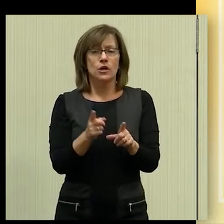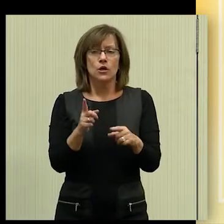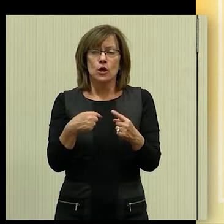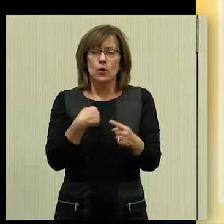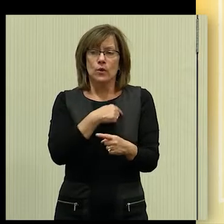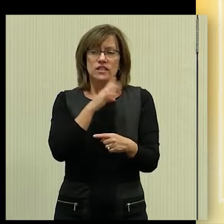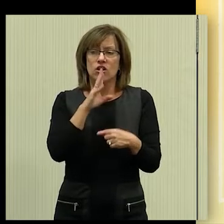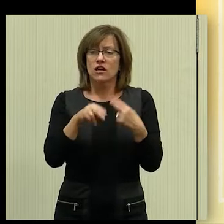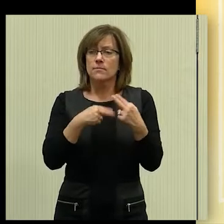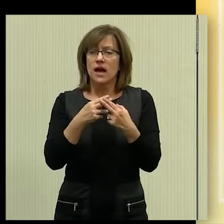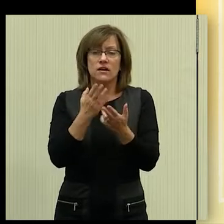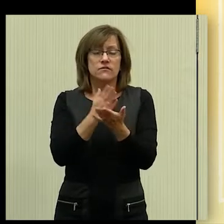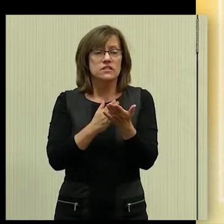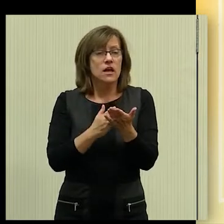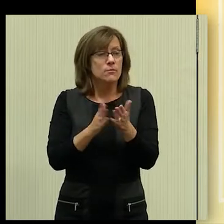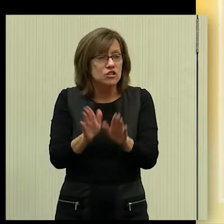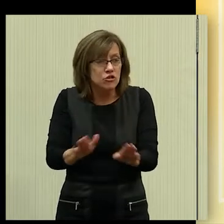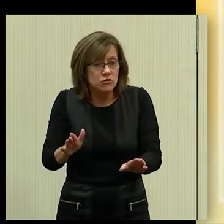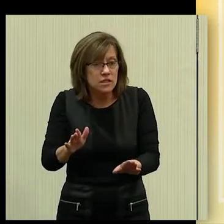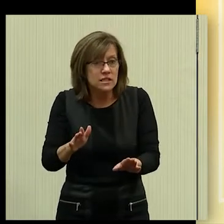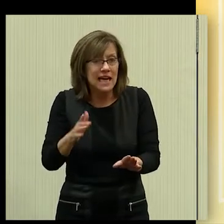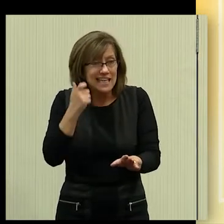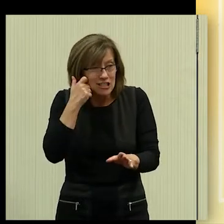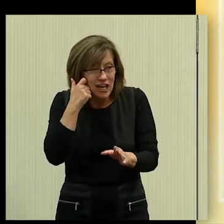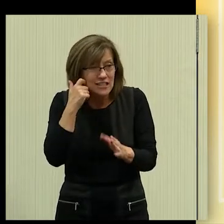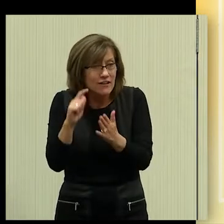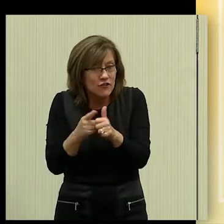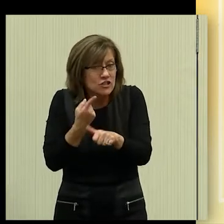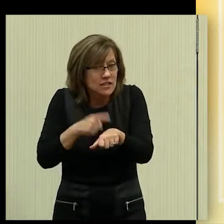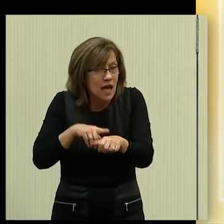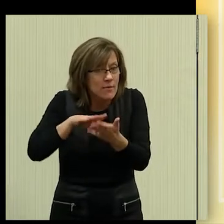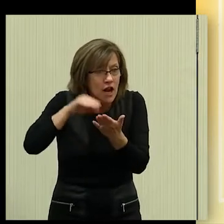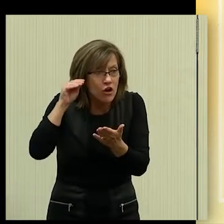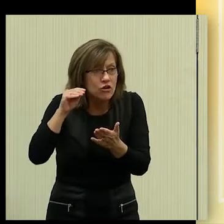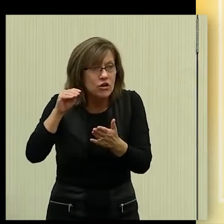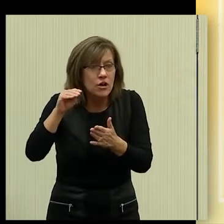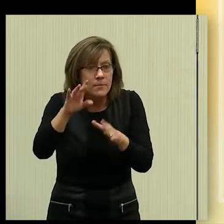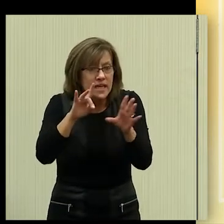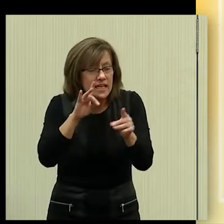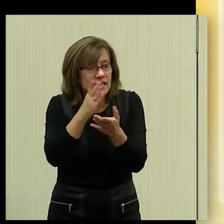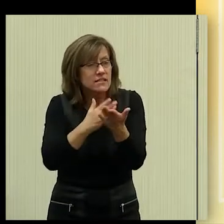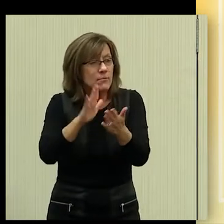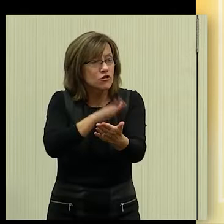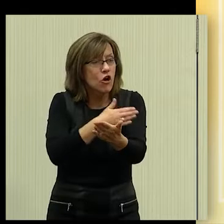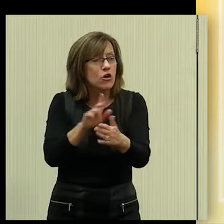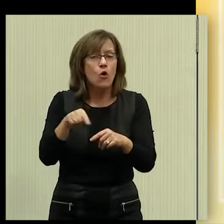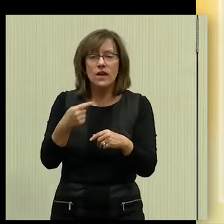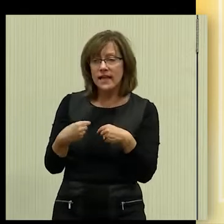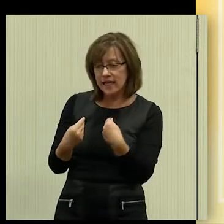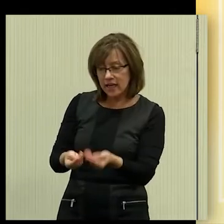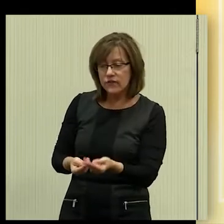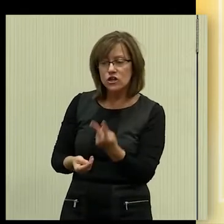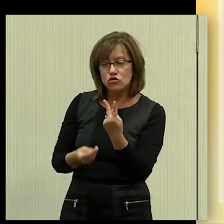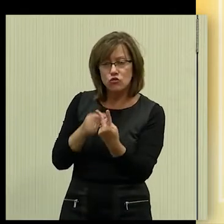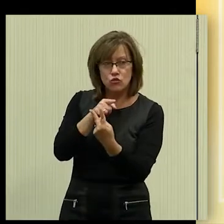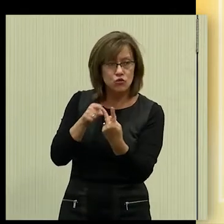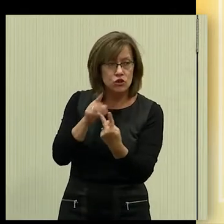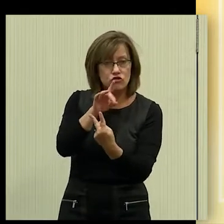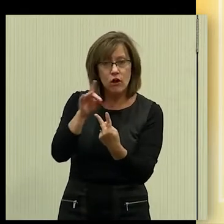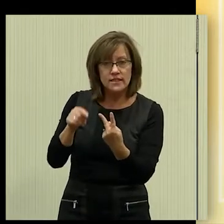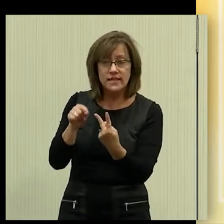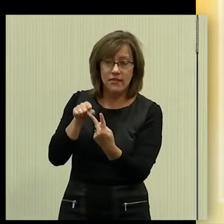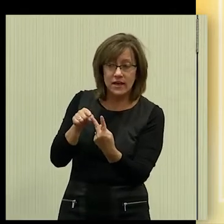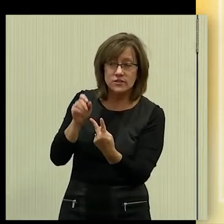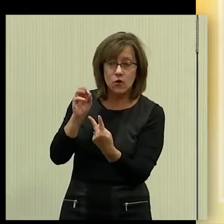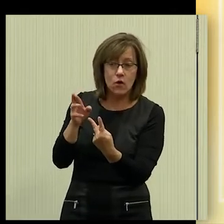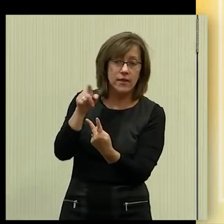maybe for some children just learning, if they're choosing some signs, or some songs, we may only give them 2 choices so that that's an easier choice to make.